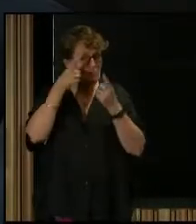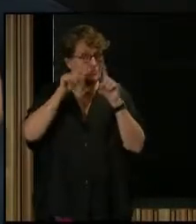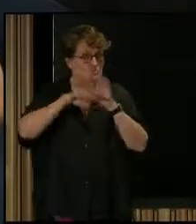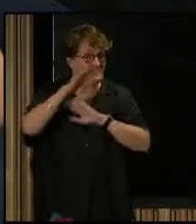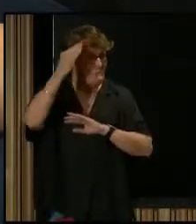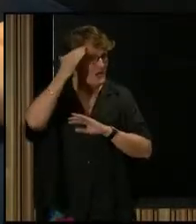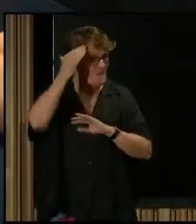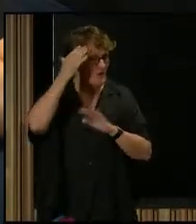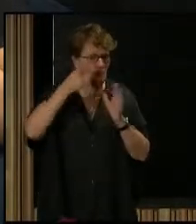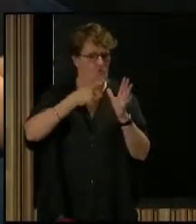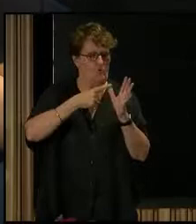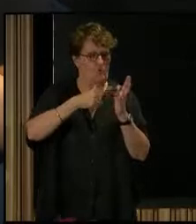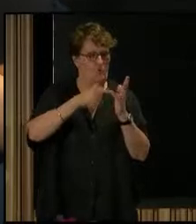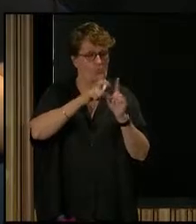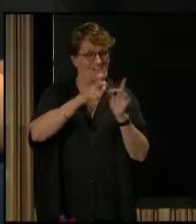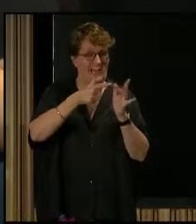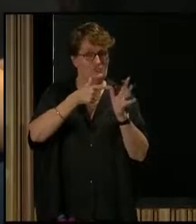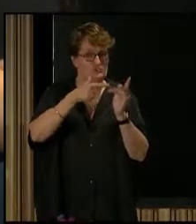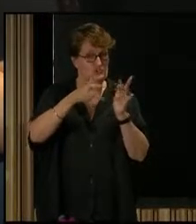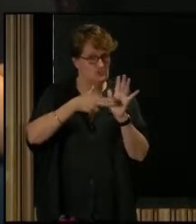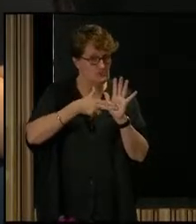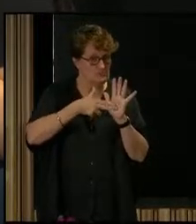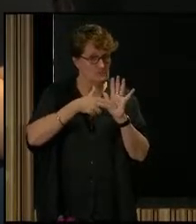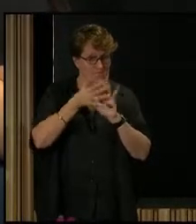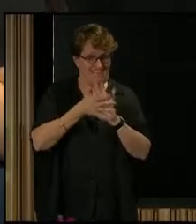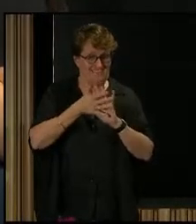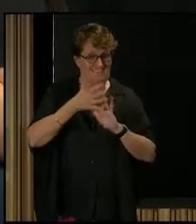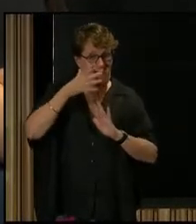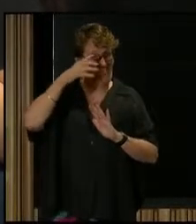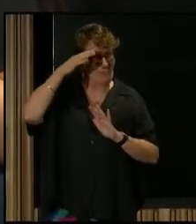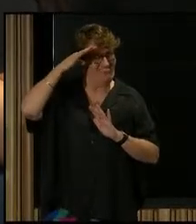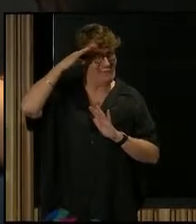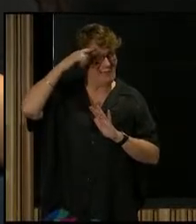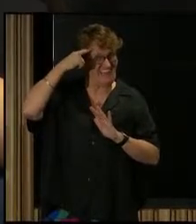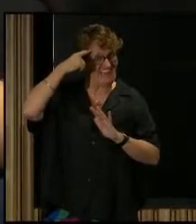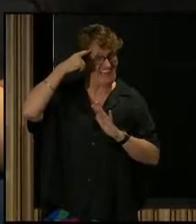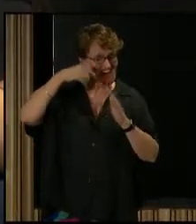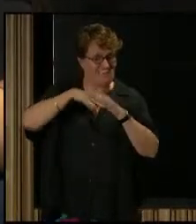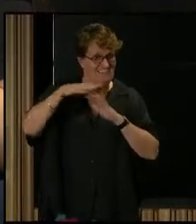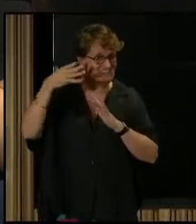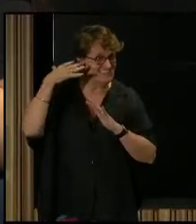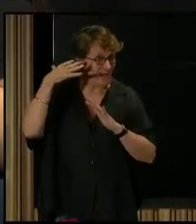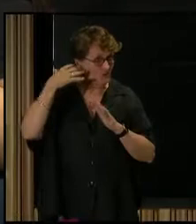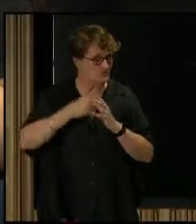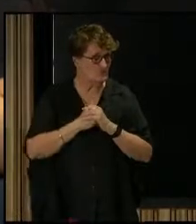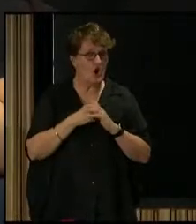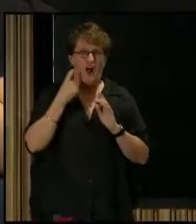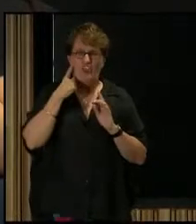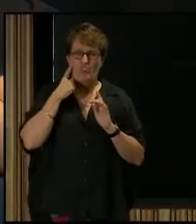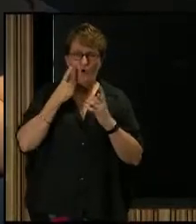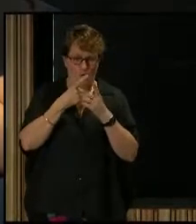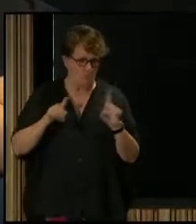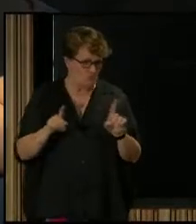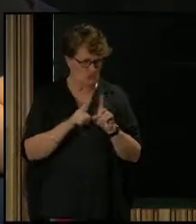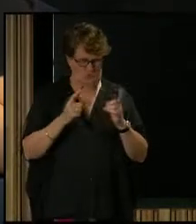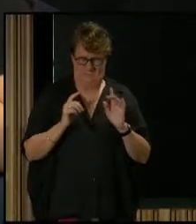got a name, and it's thinking and sound. And I thought that music was pretty ordinary. Like, I have always been able to